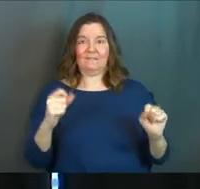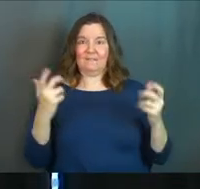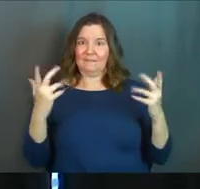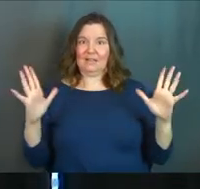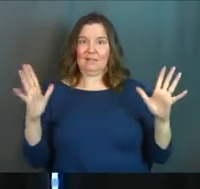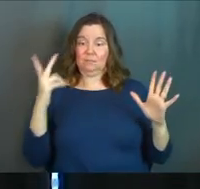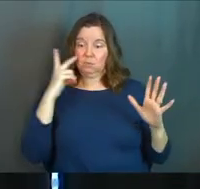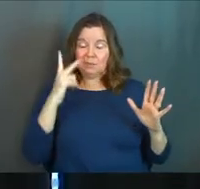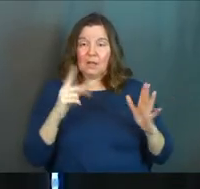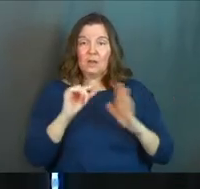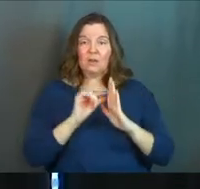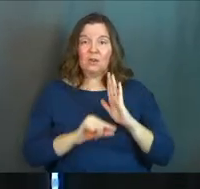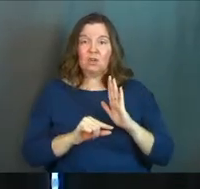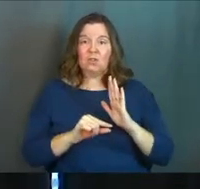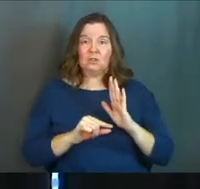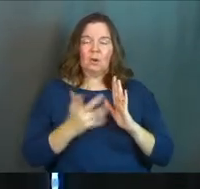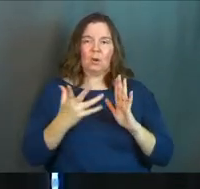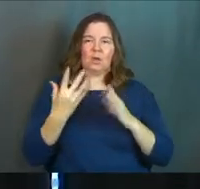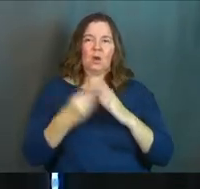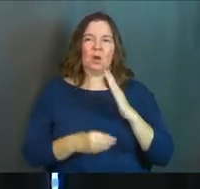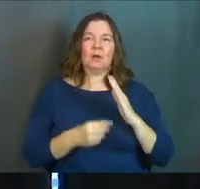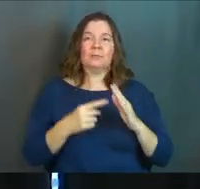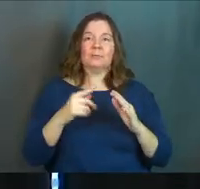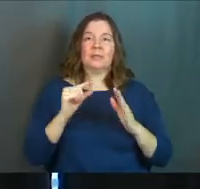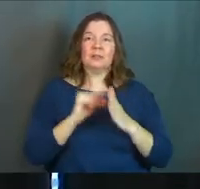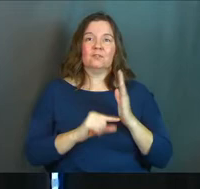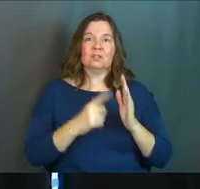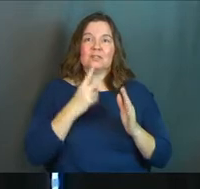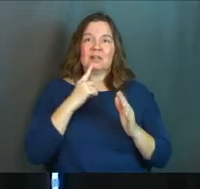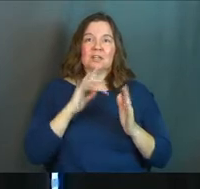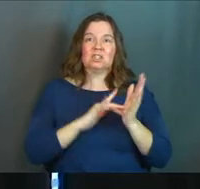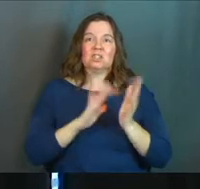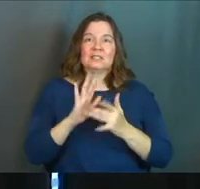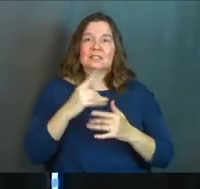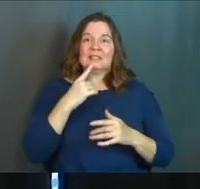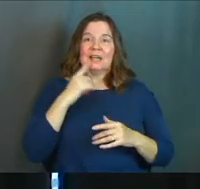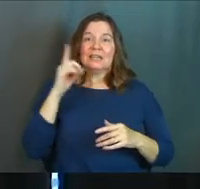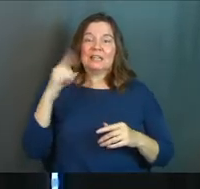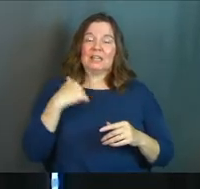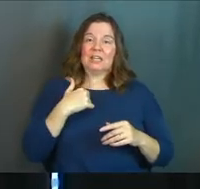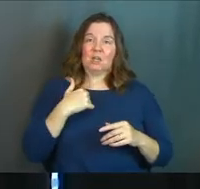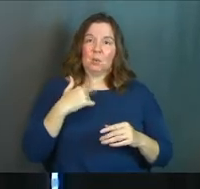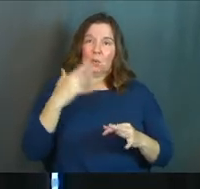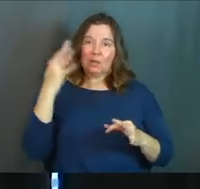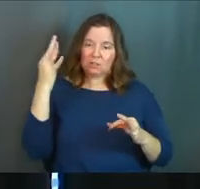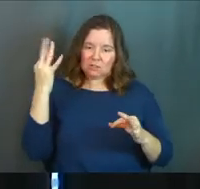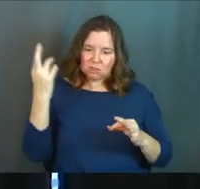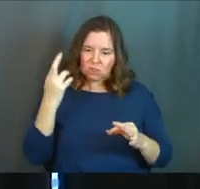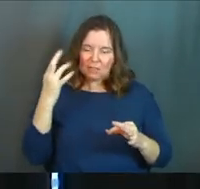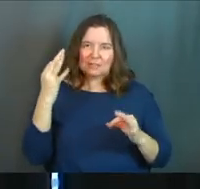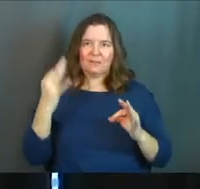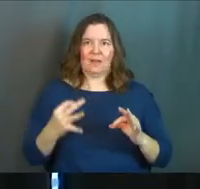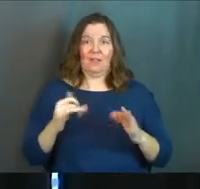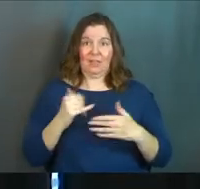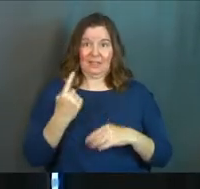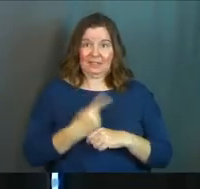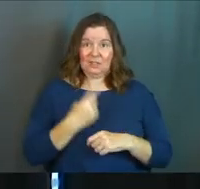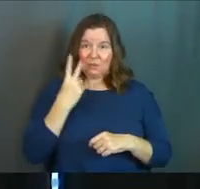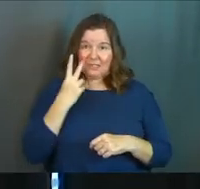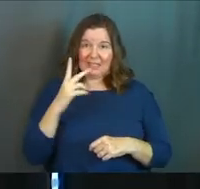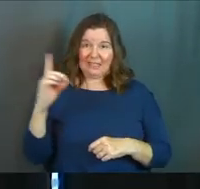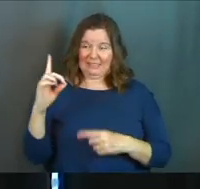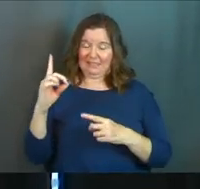tense. Did you see it in the verse? It's already gone, but in the verse it says, Jesus said he was justified that day. Do you see the